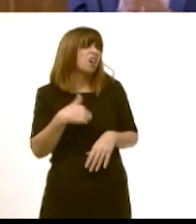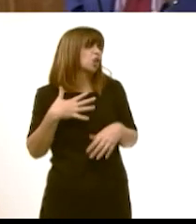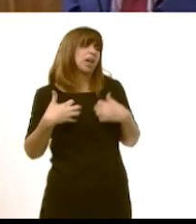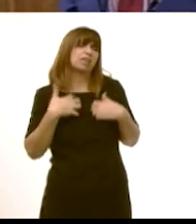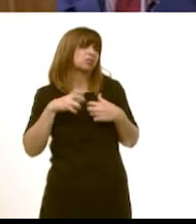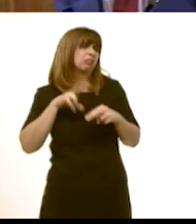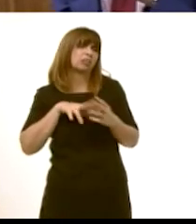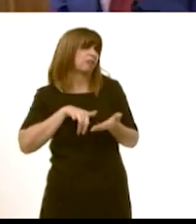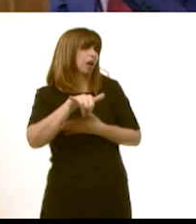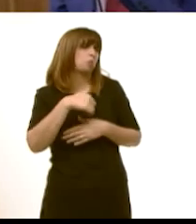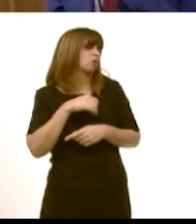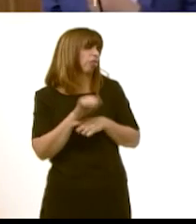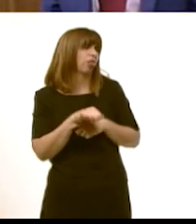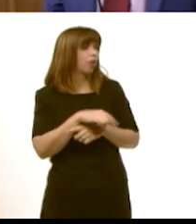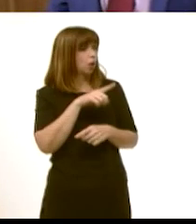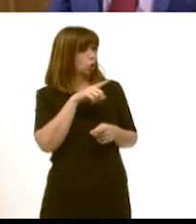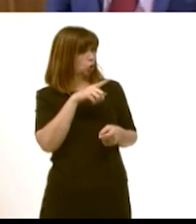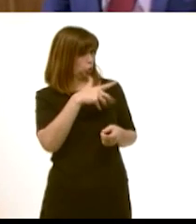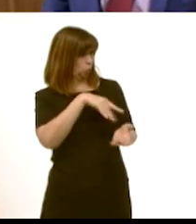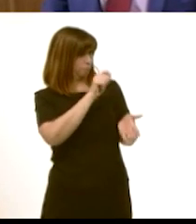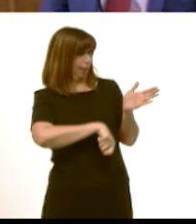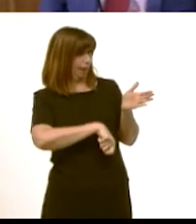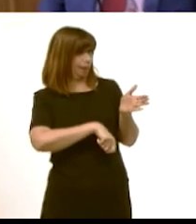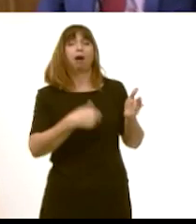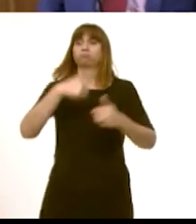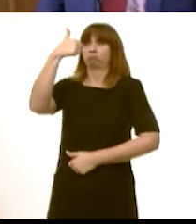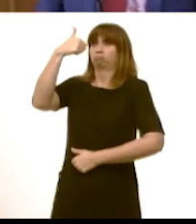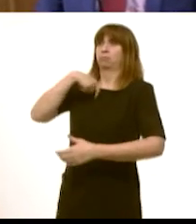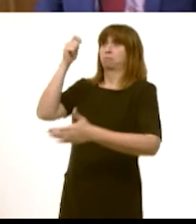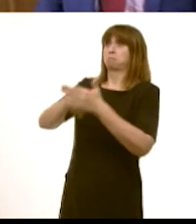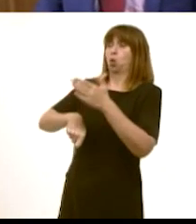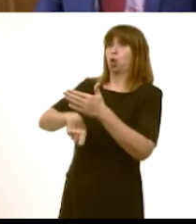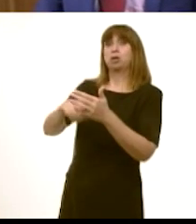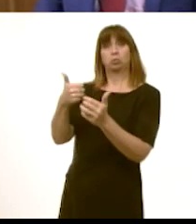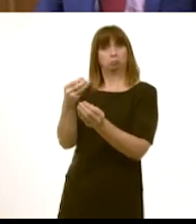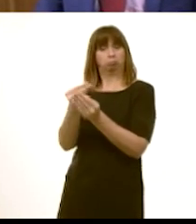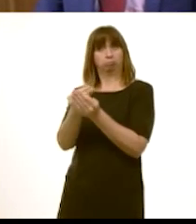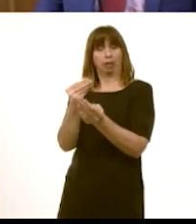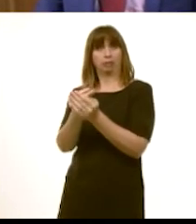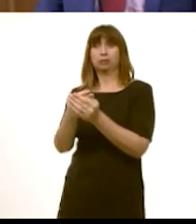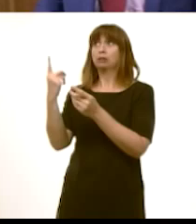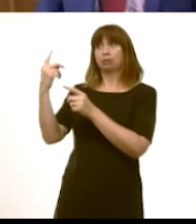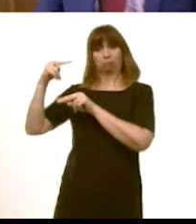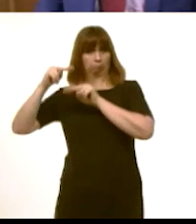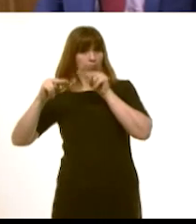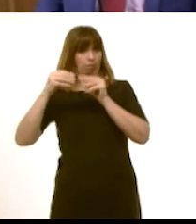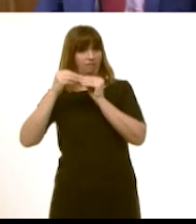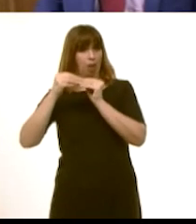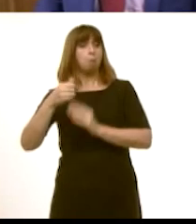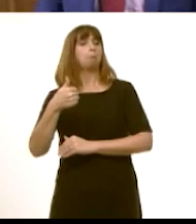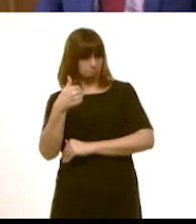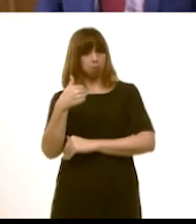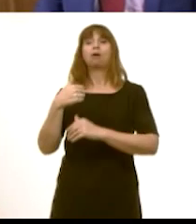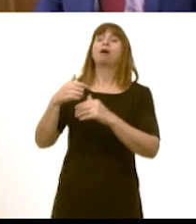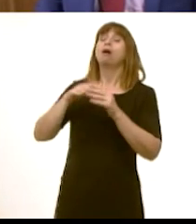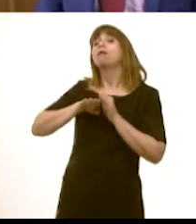interested anymore. You can buy it from us. We took the opportunity to buy it at a market rate that was independently valued, and in time we will